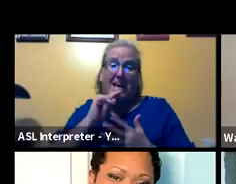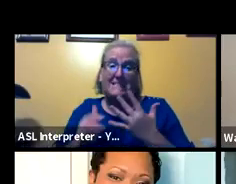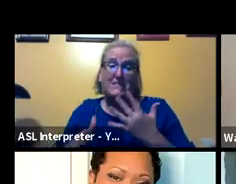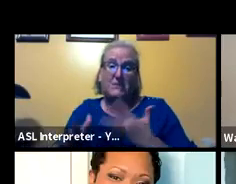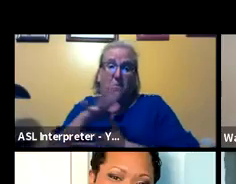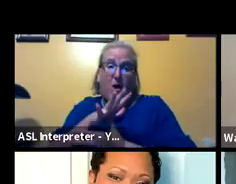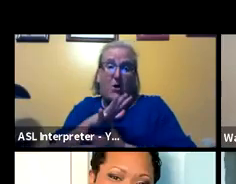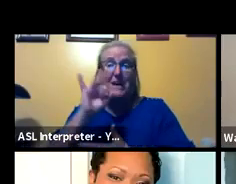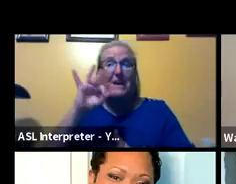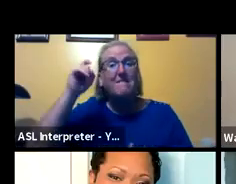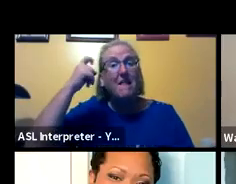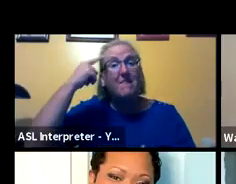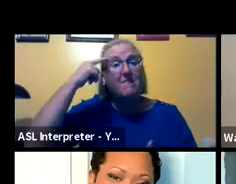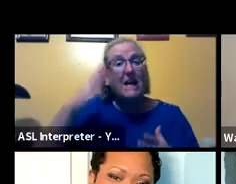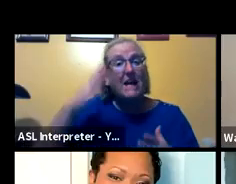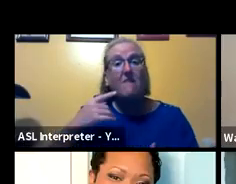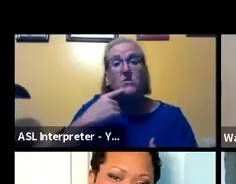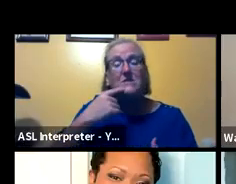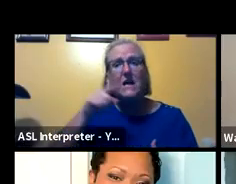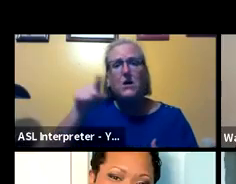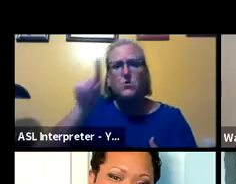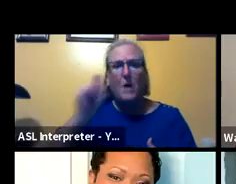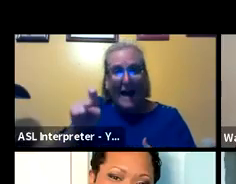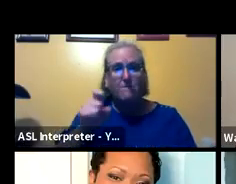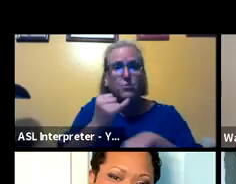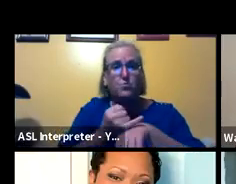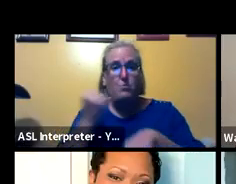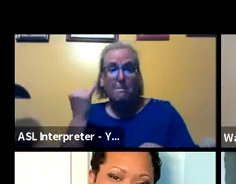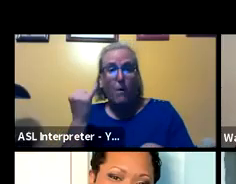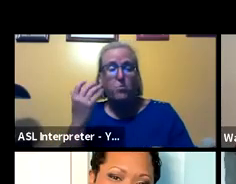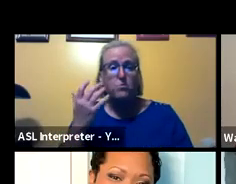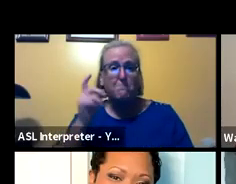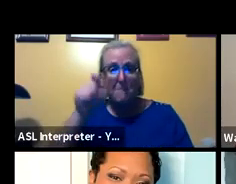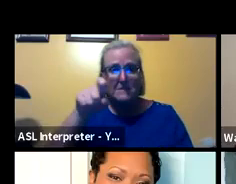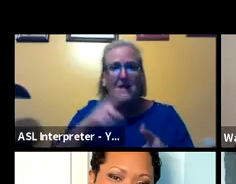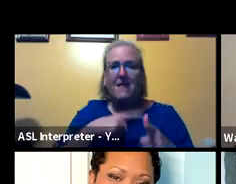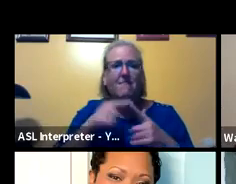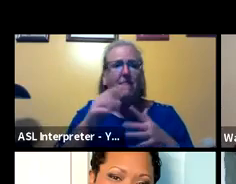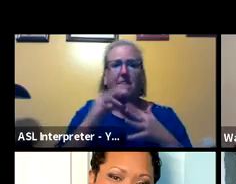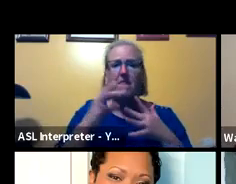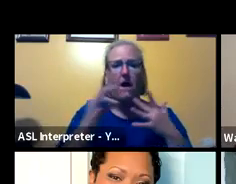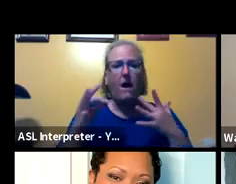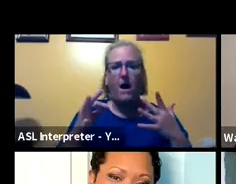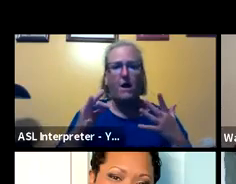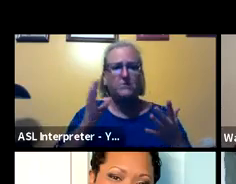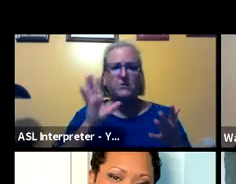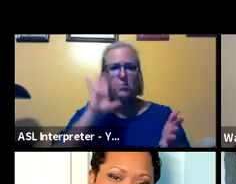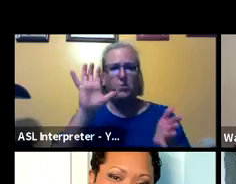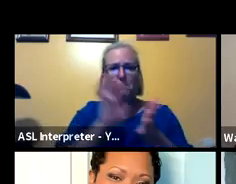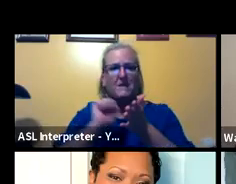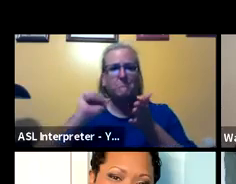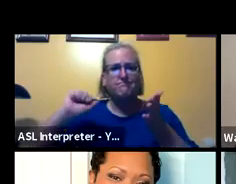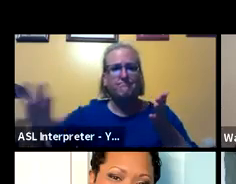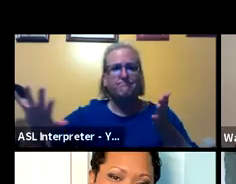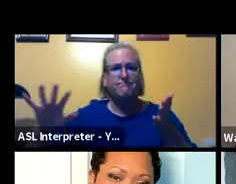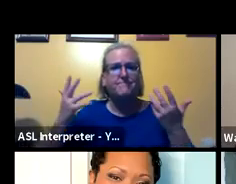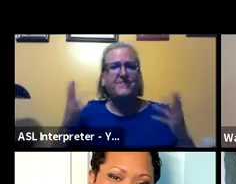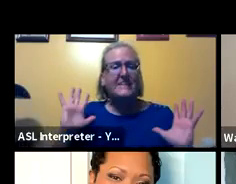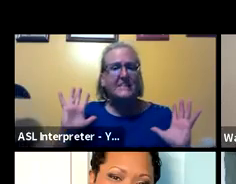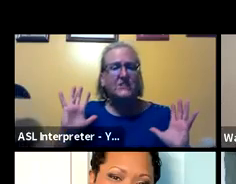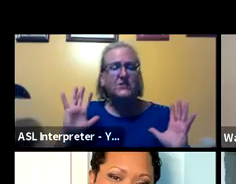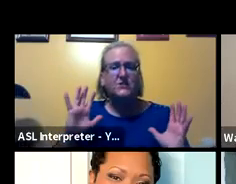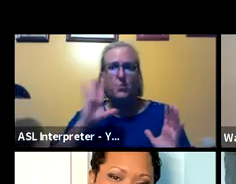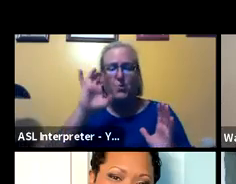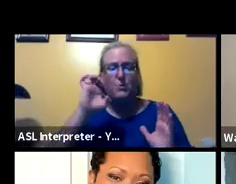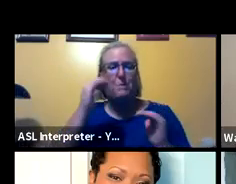governor had said you have to go remote, those options would have been removed from us, and we would have been very limited in